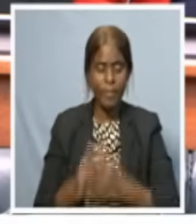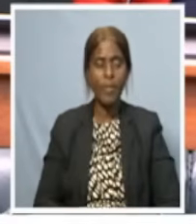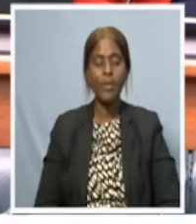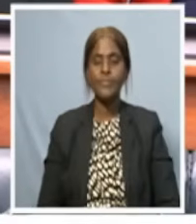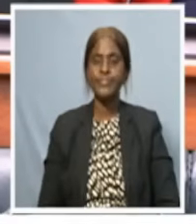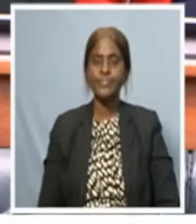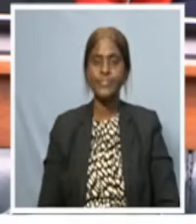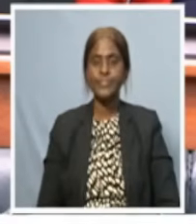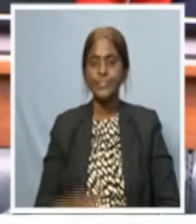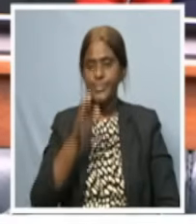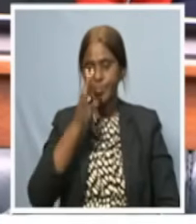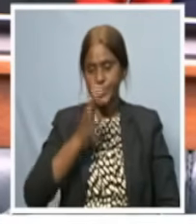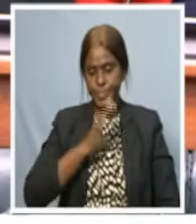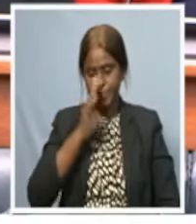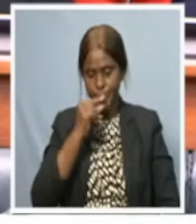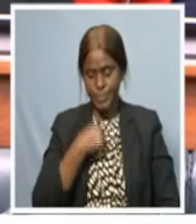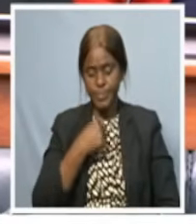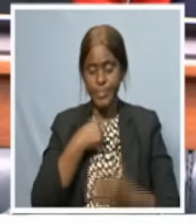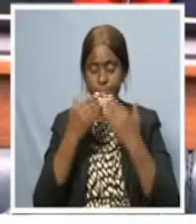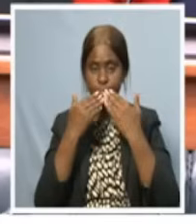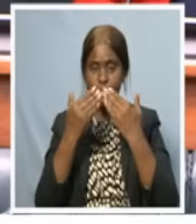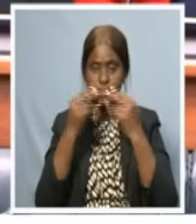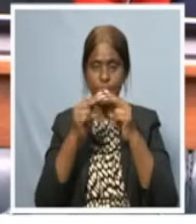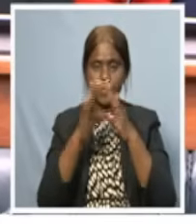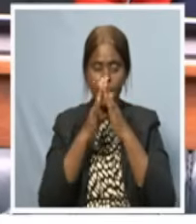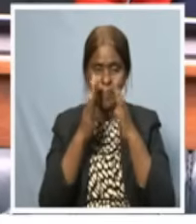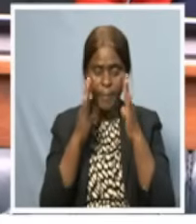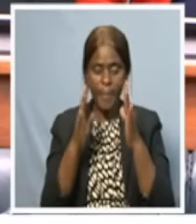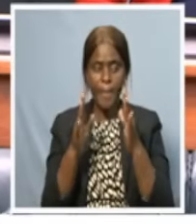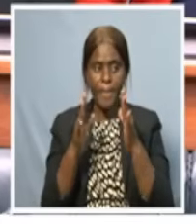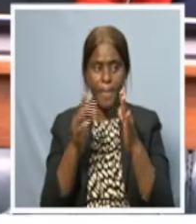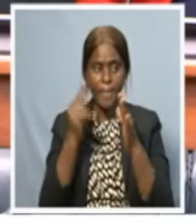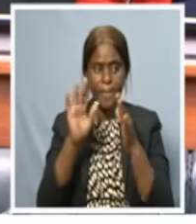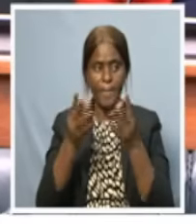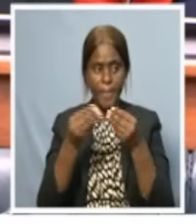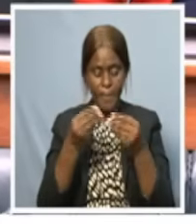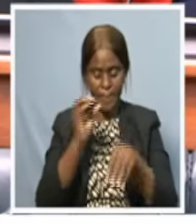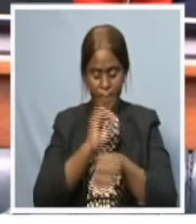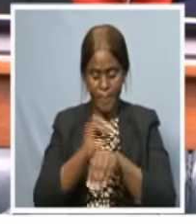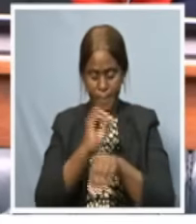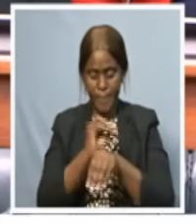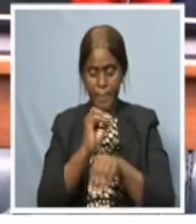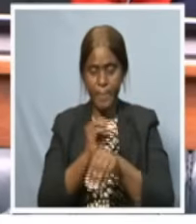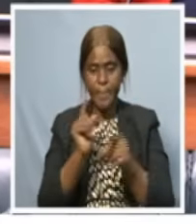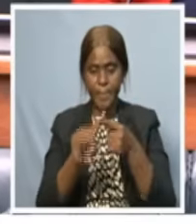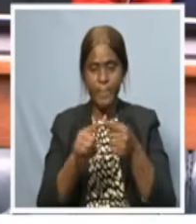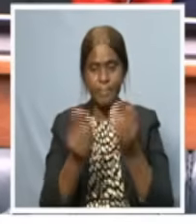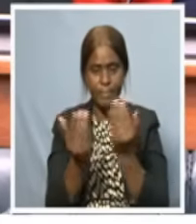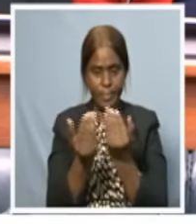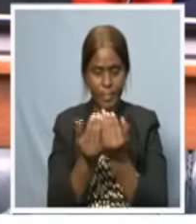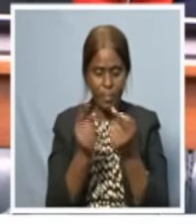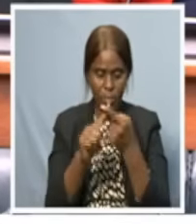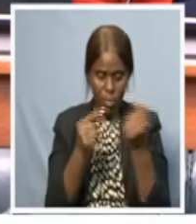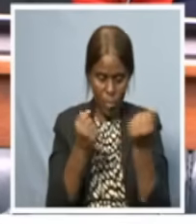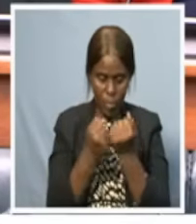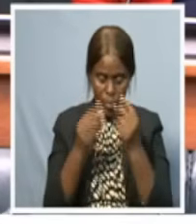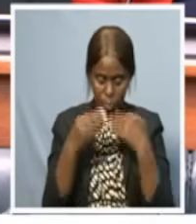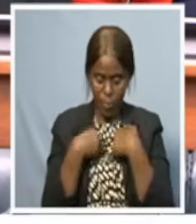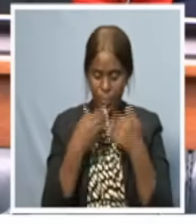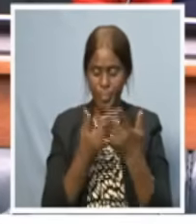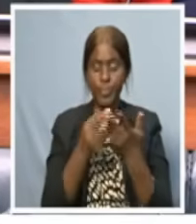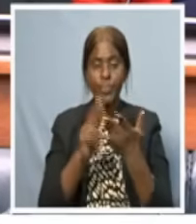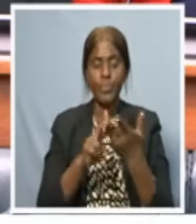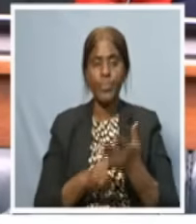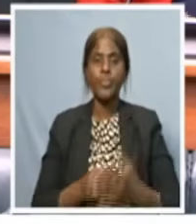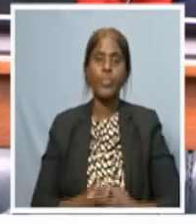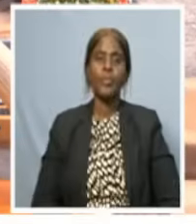With these few remarks, Madam Speaker, I want to thank you most sincerely for giving me this opportunity. I beg to support the adoption of the